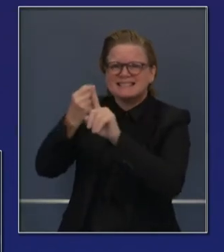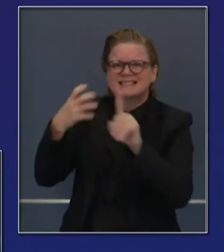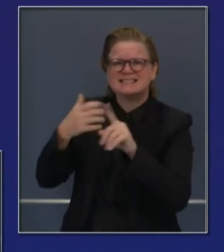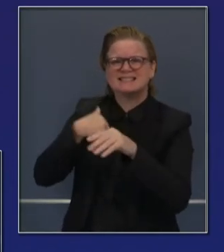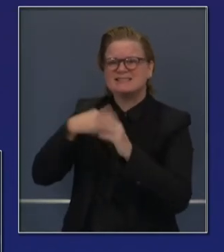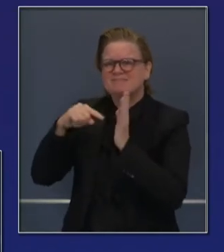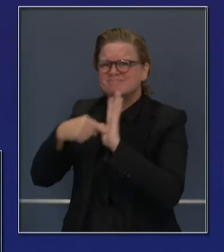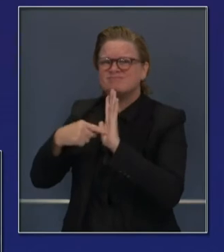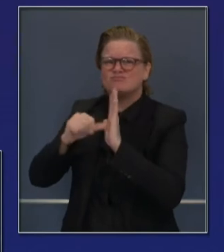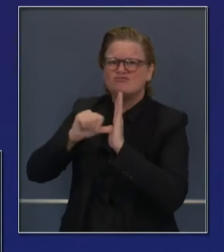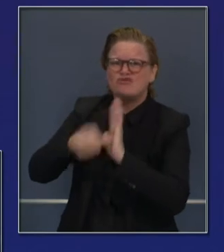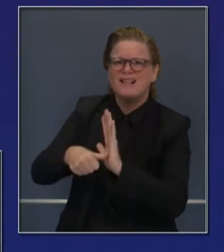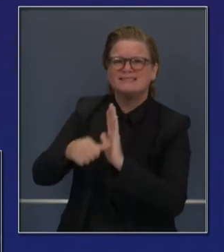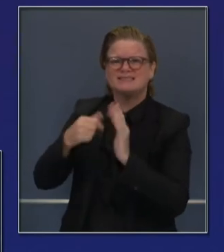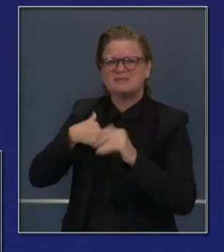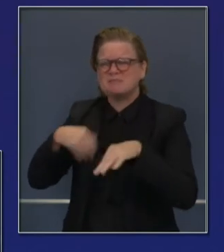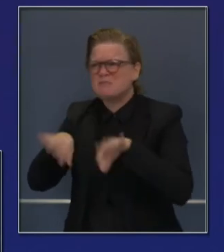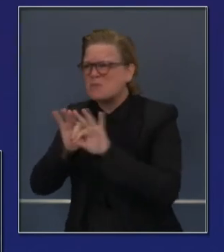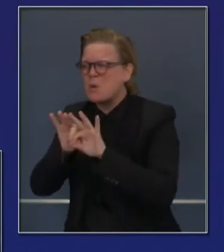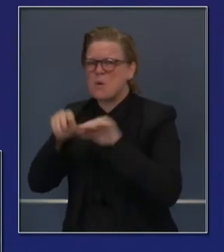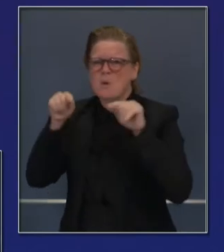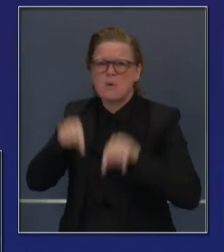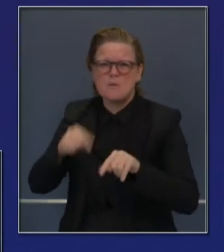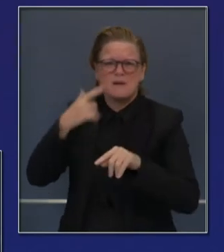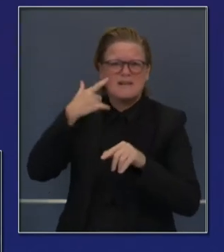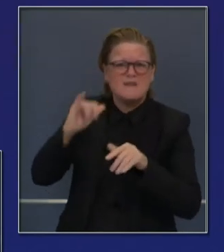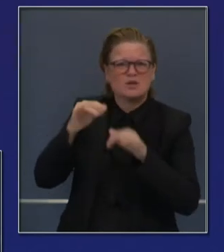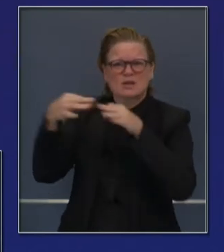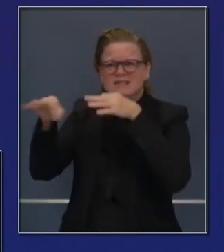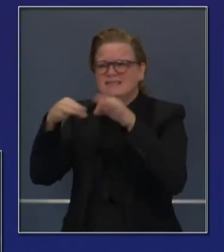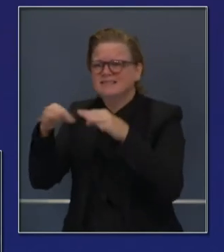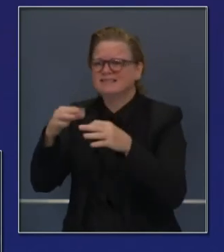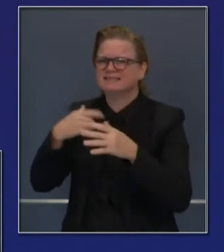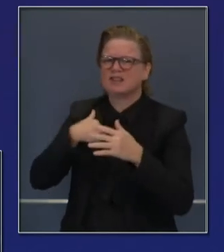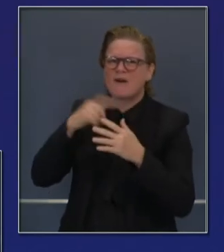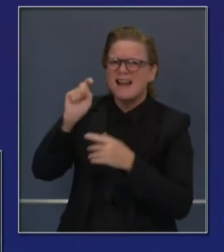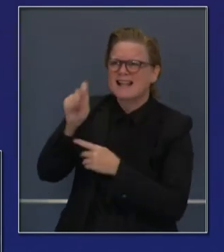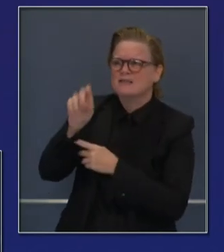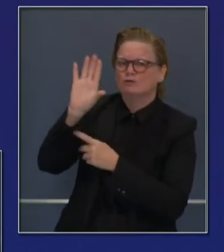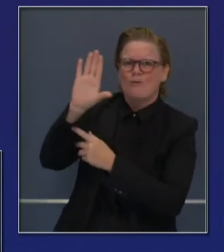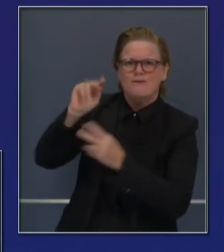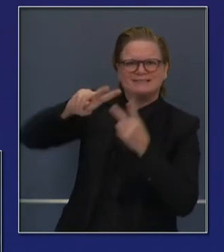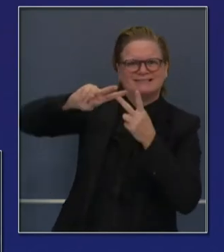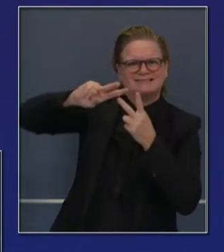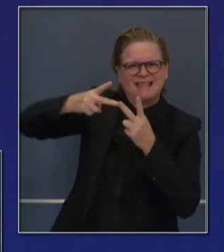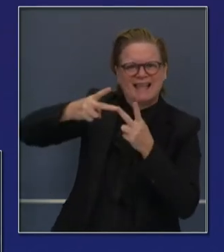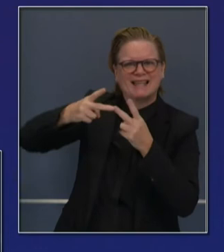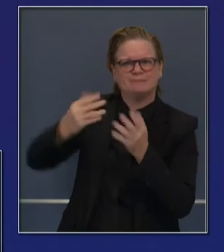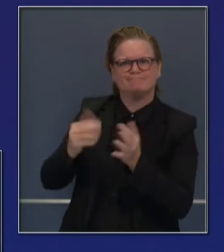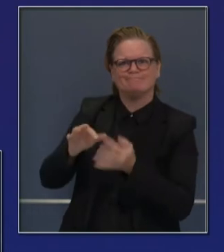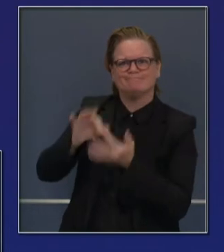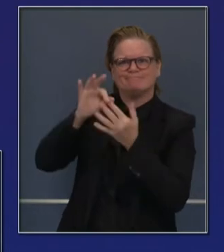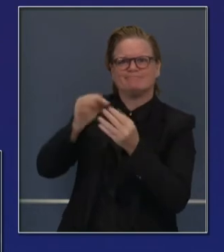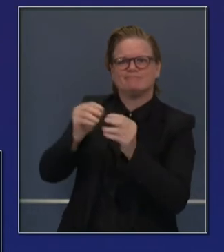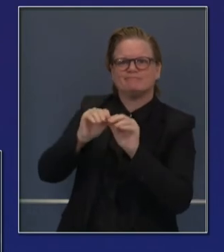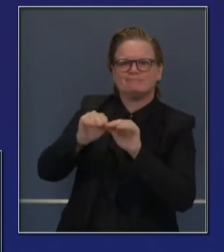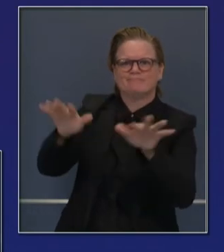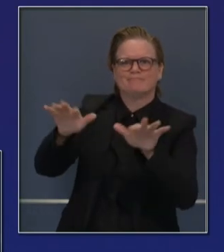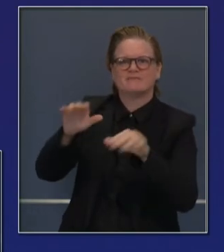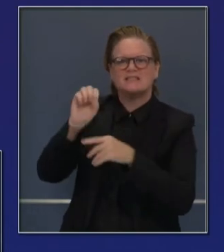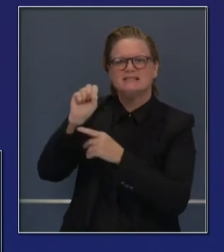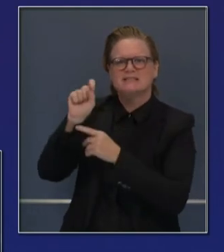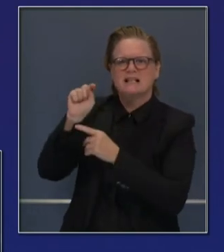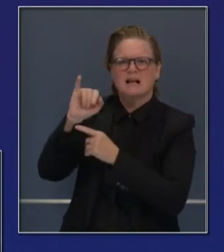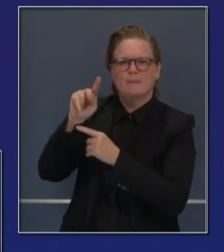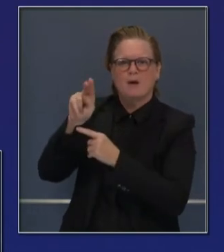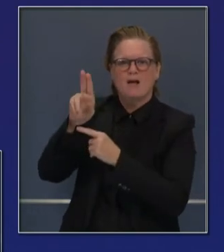important supports in terms of a new CARES Act. And so we're not being sheepish or shy. I'm not just announcing this in a press conference. We've